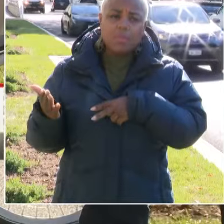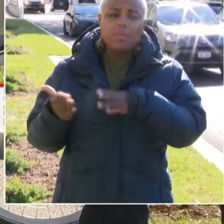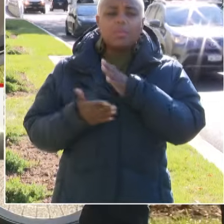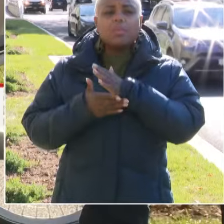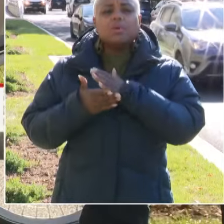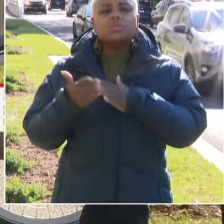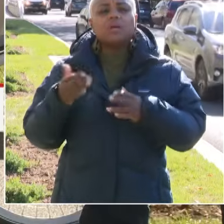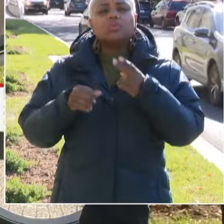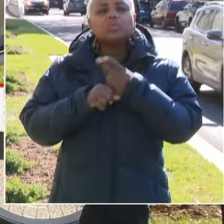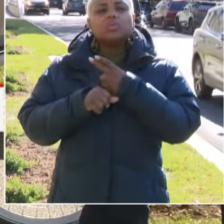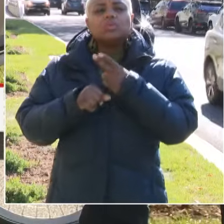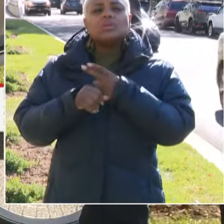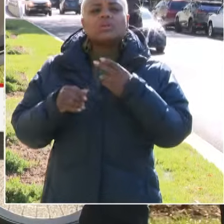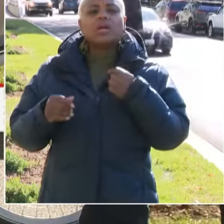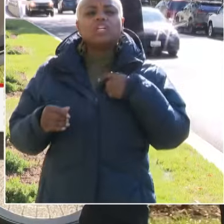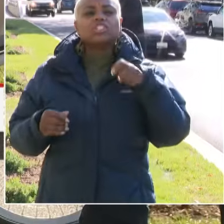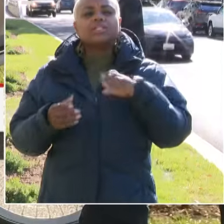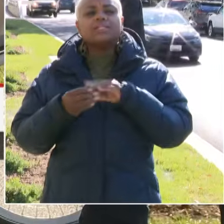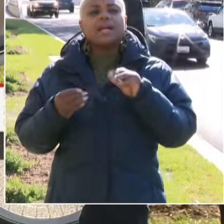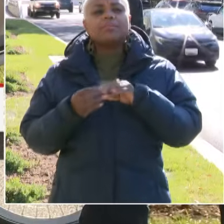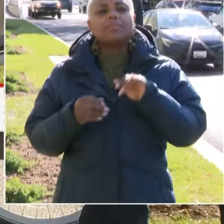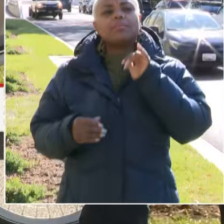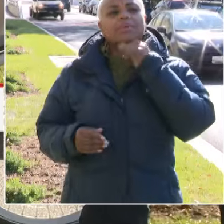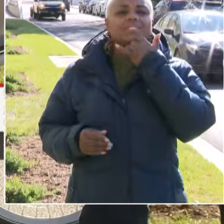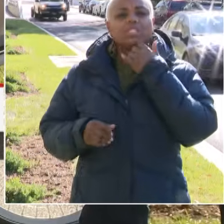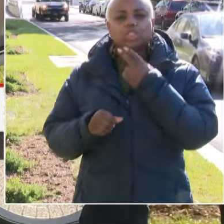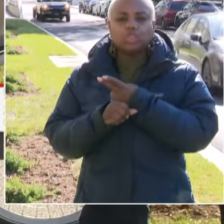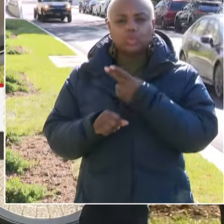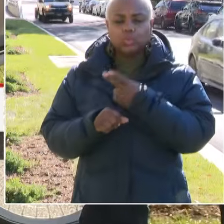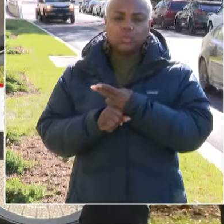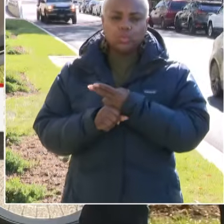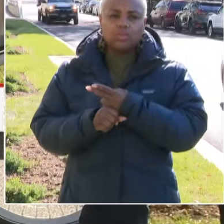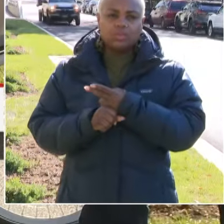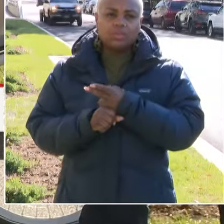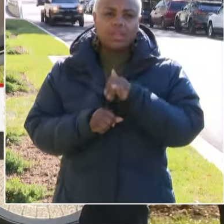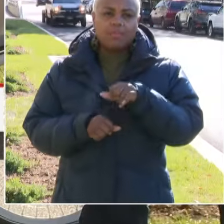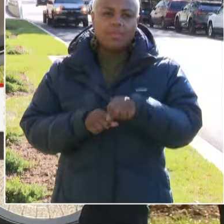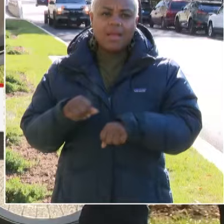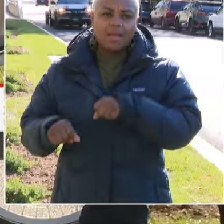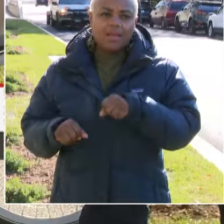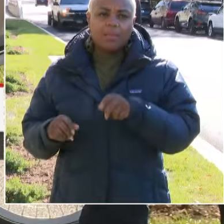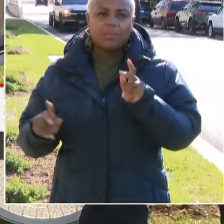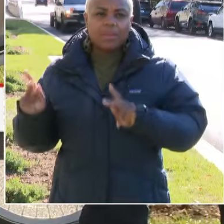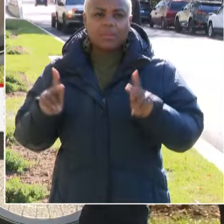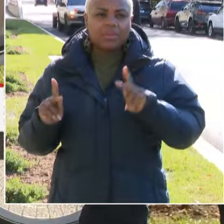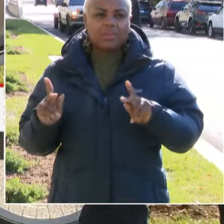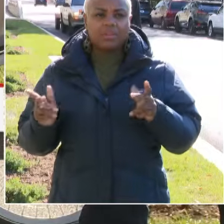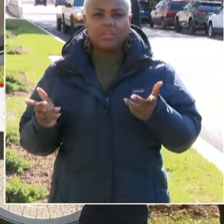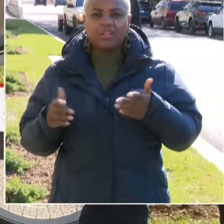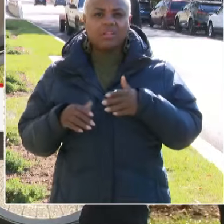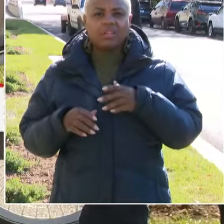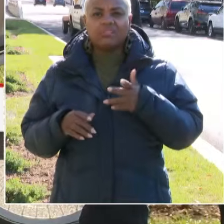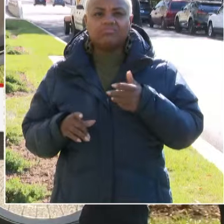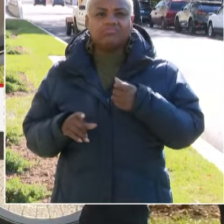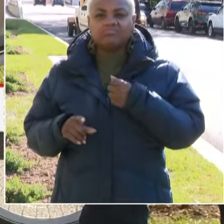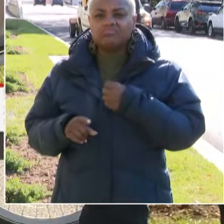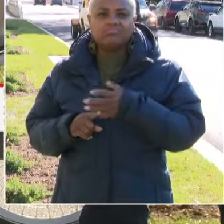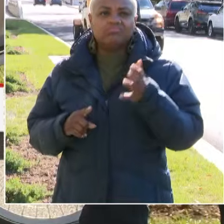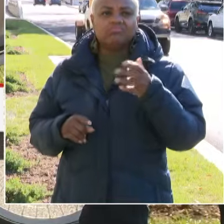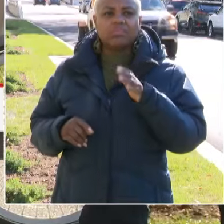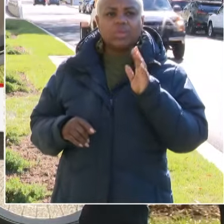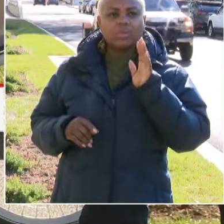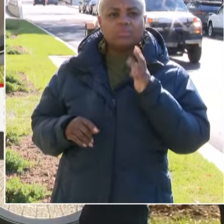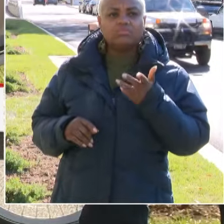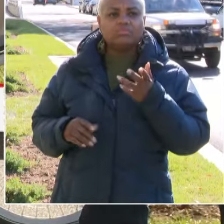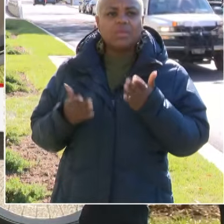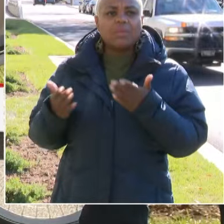I should say misuse, of the bikes. And so we want to make sure that all the bicycles can be available